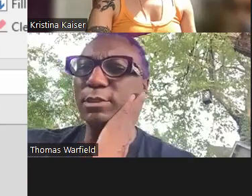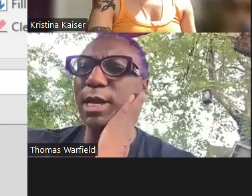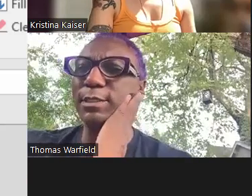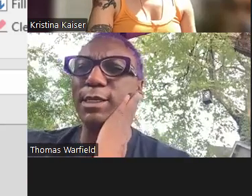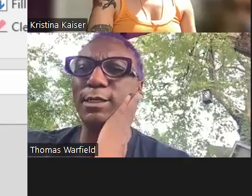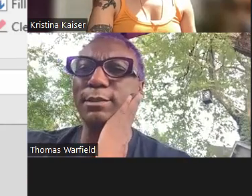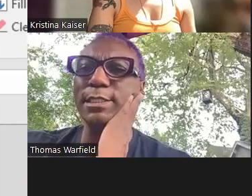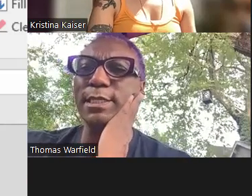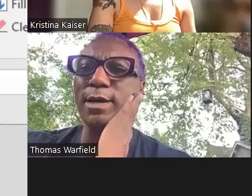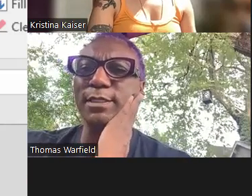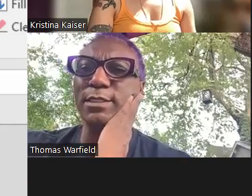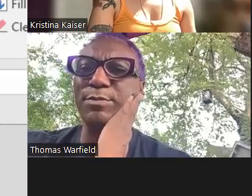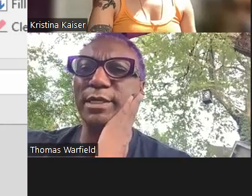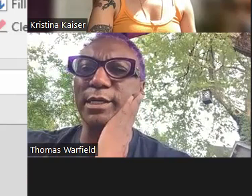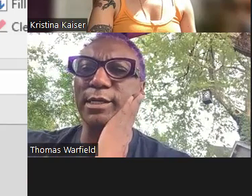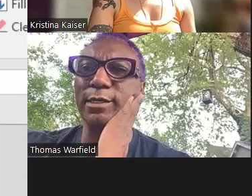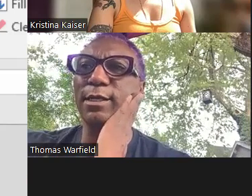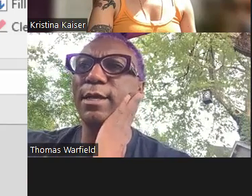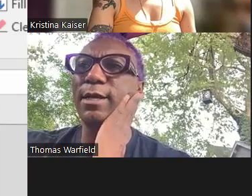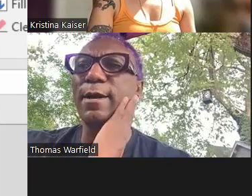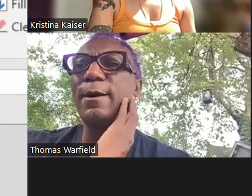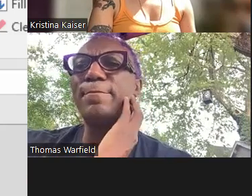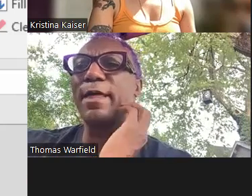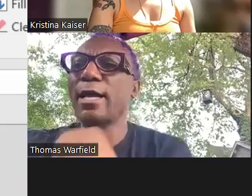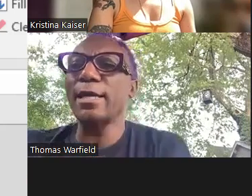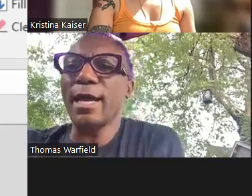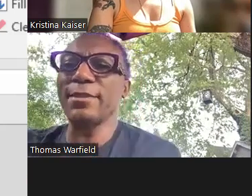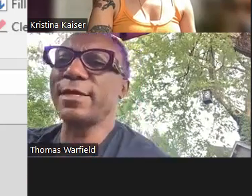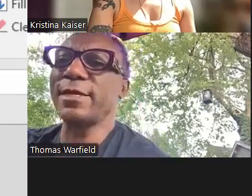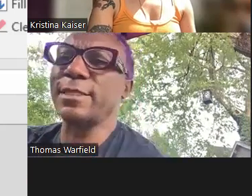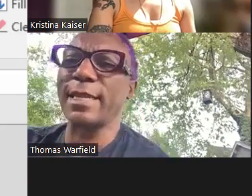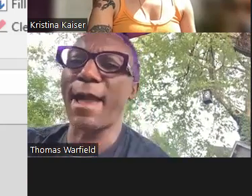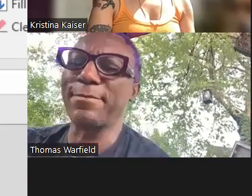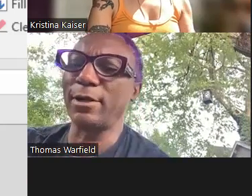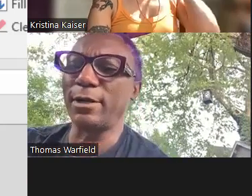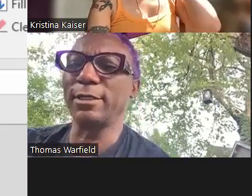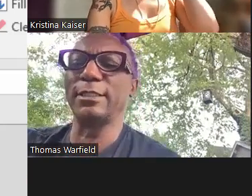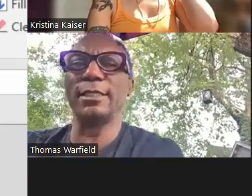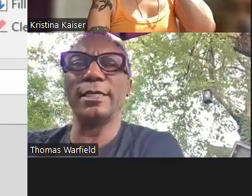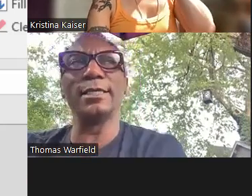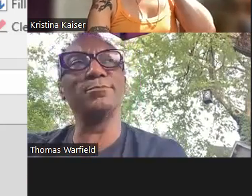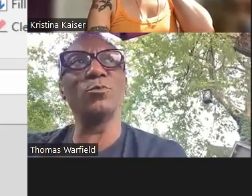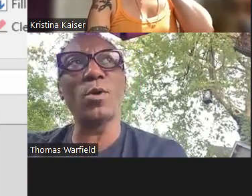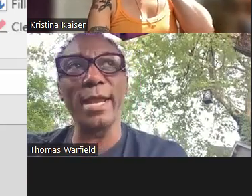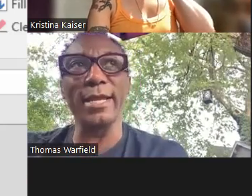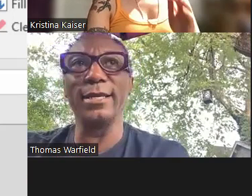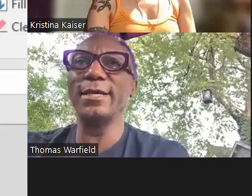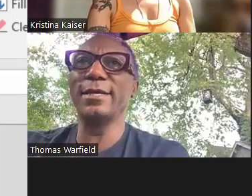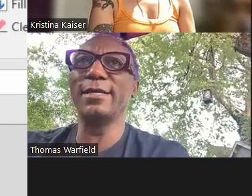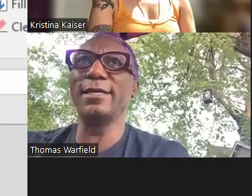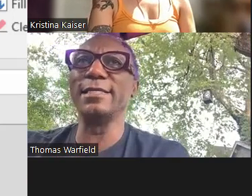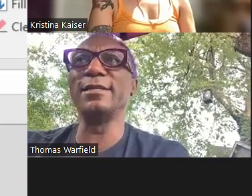So this is Thomas speaking. I think that the capital art, in a